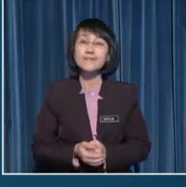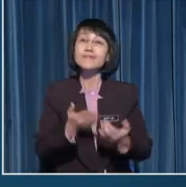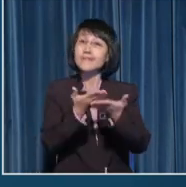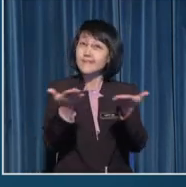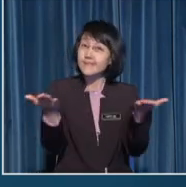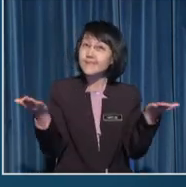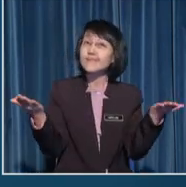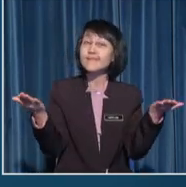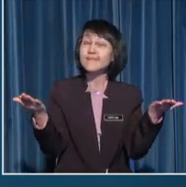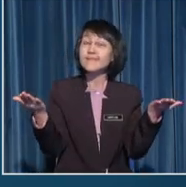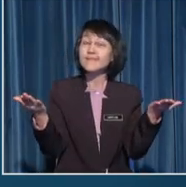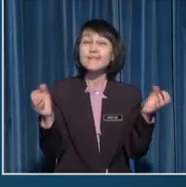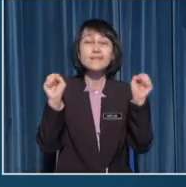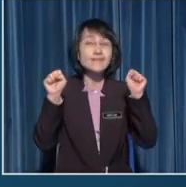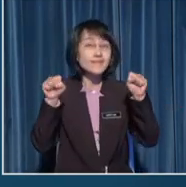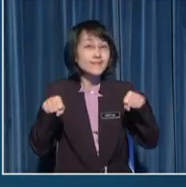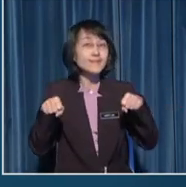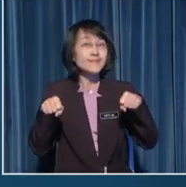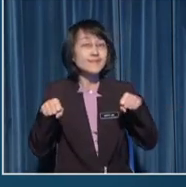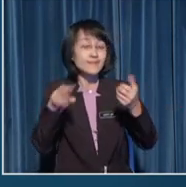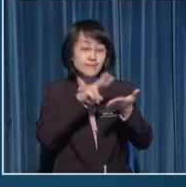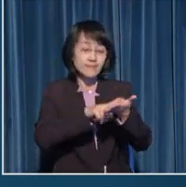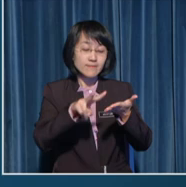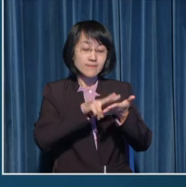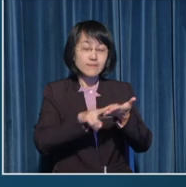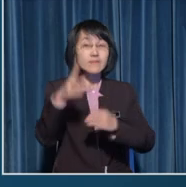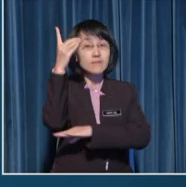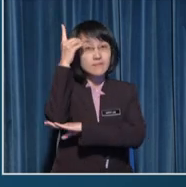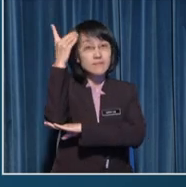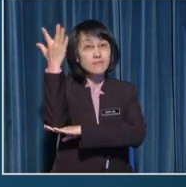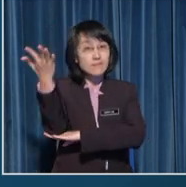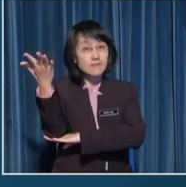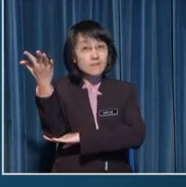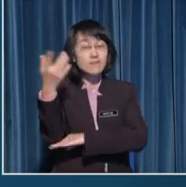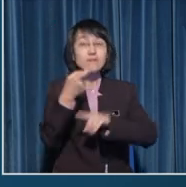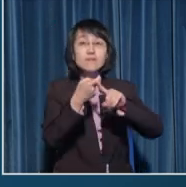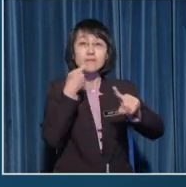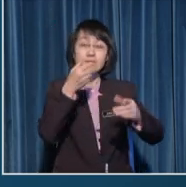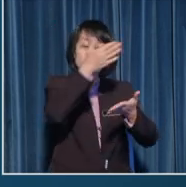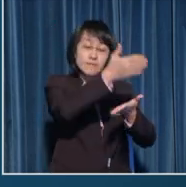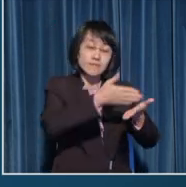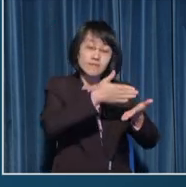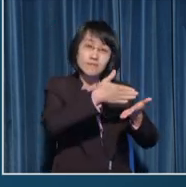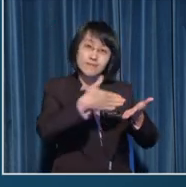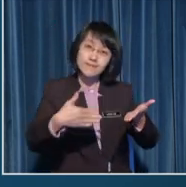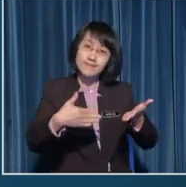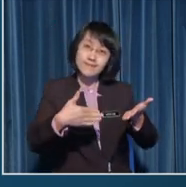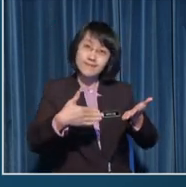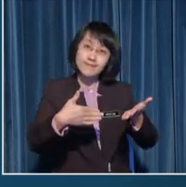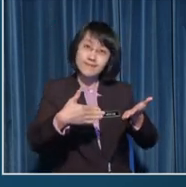You should be able to read data from the pie chart as